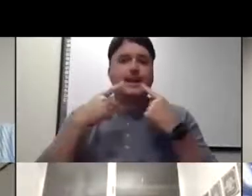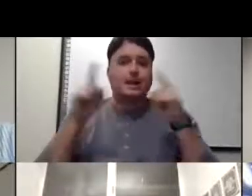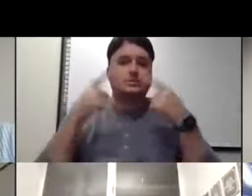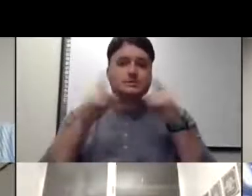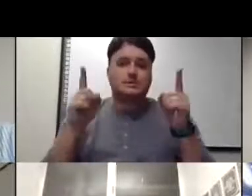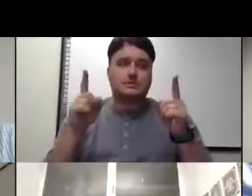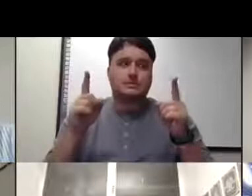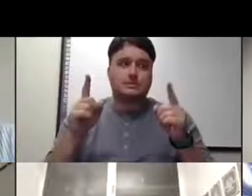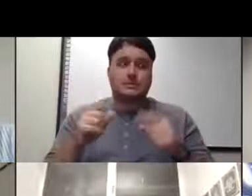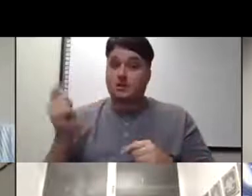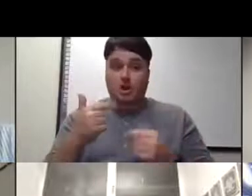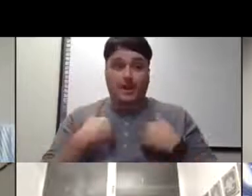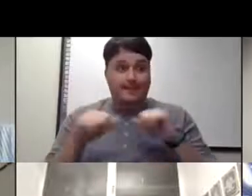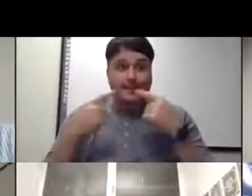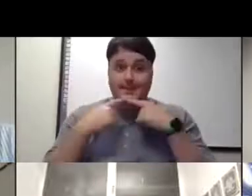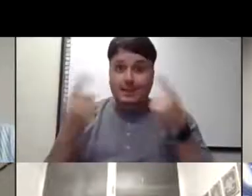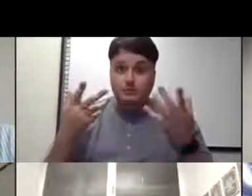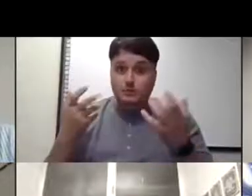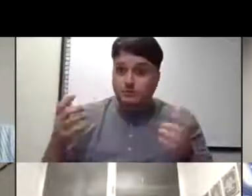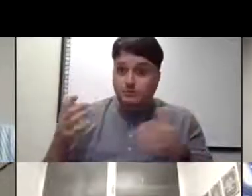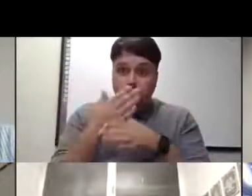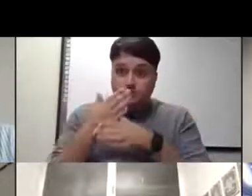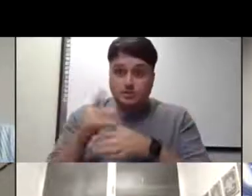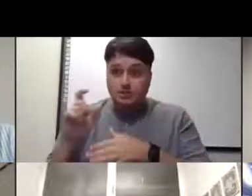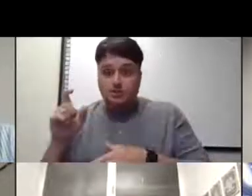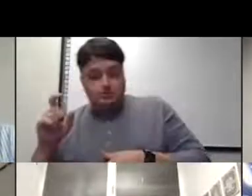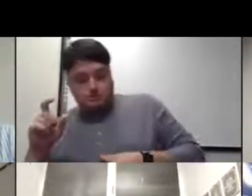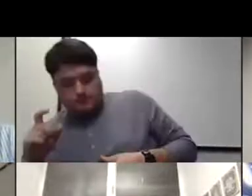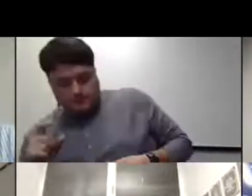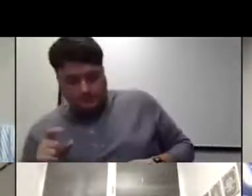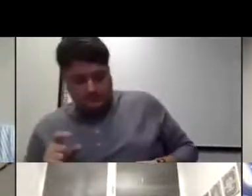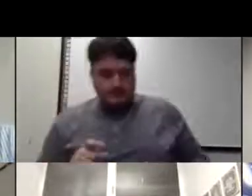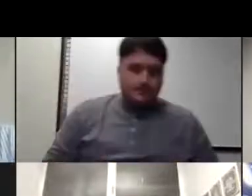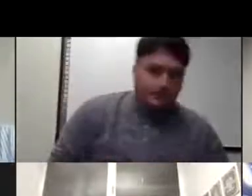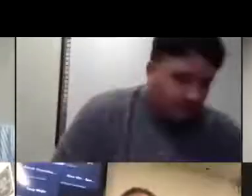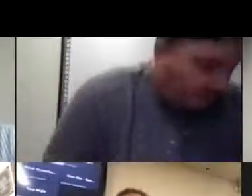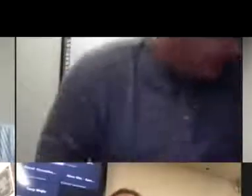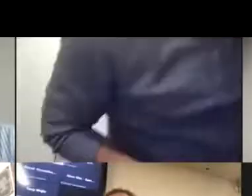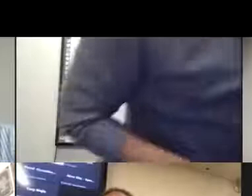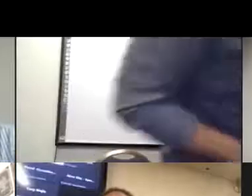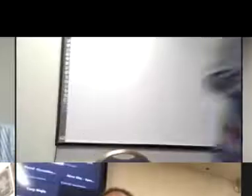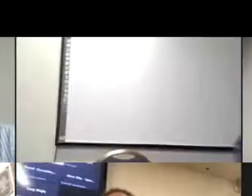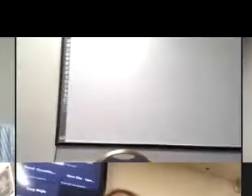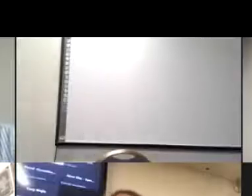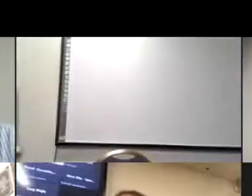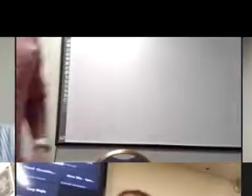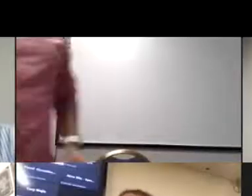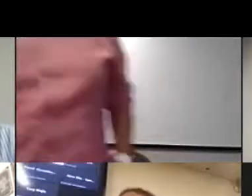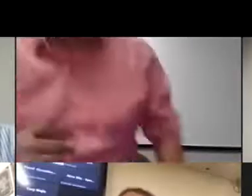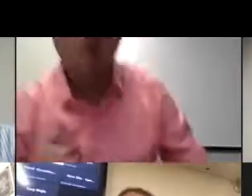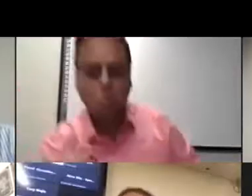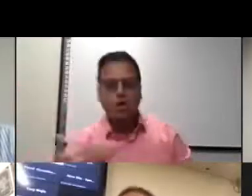Does anyone have any announcements they would like to make? I would like to remind everyone that the